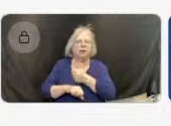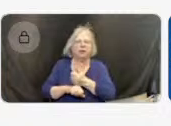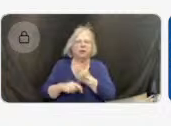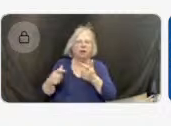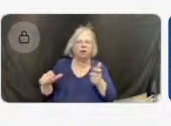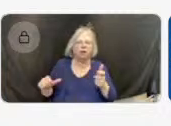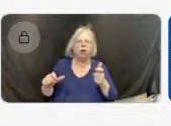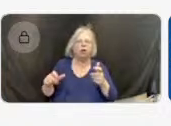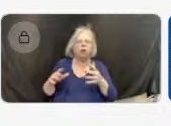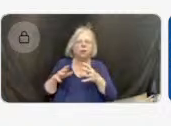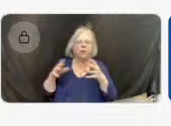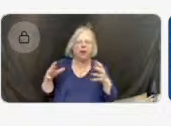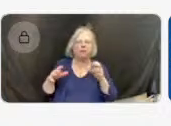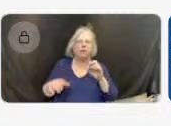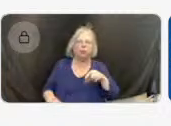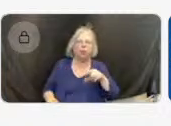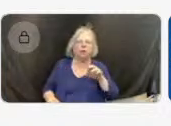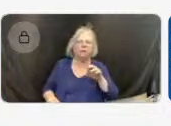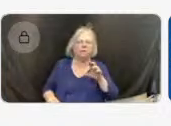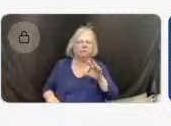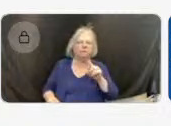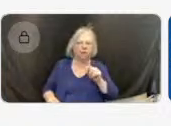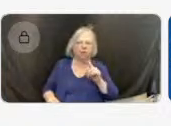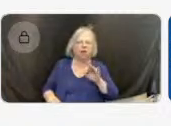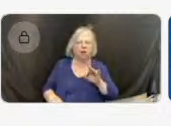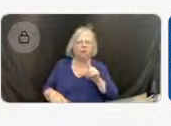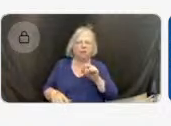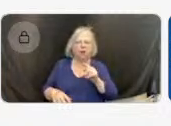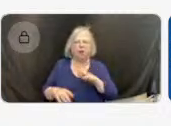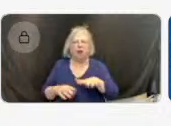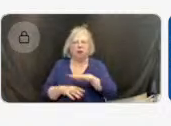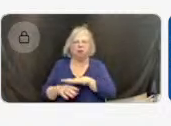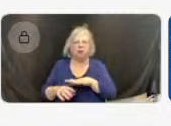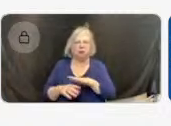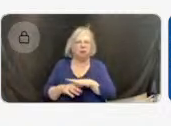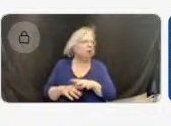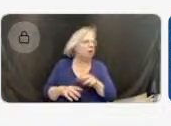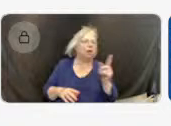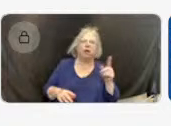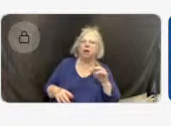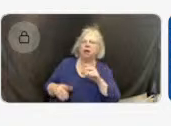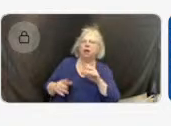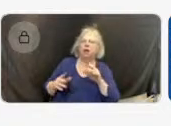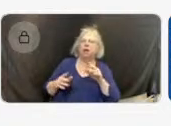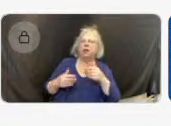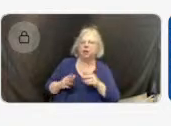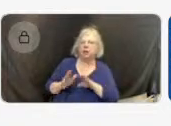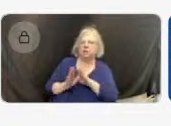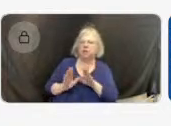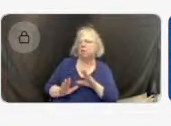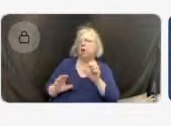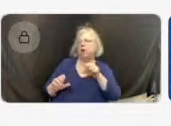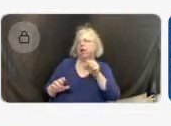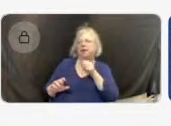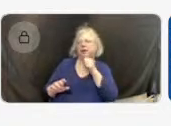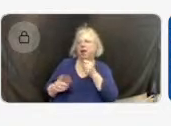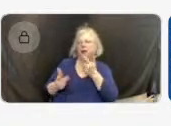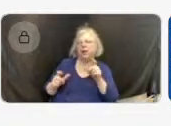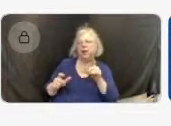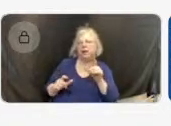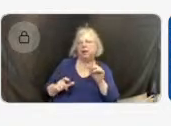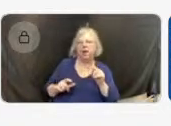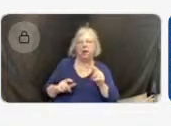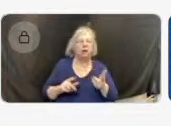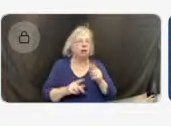of the square footage of the lot, Oh, yeah, it's not a very big lot at all. and that the parking